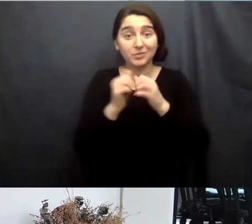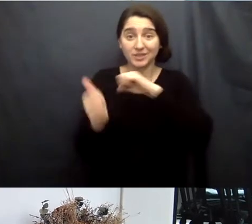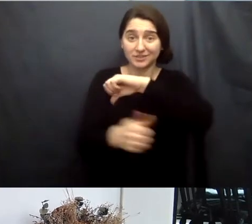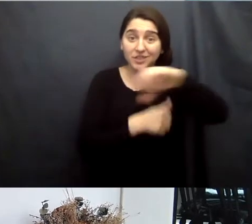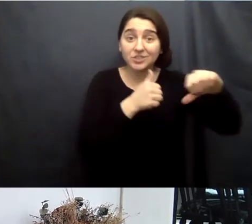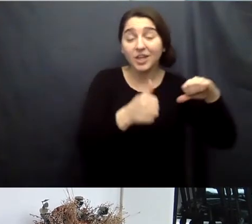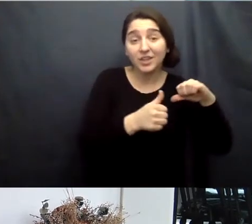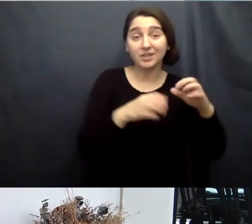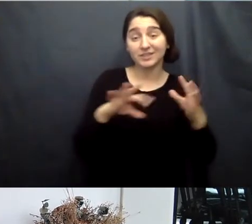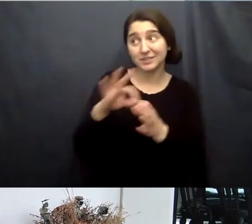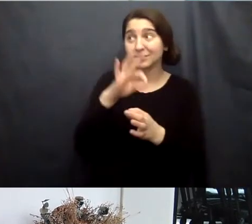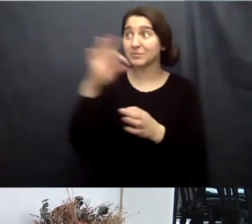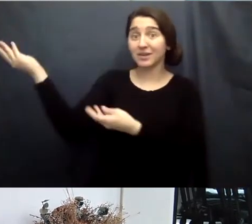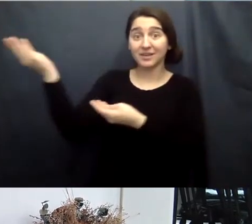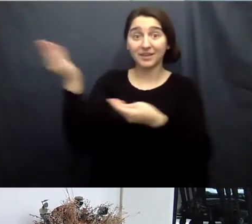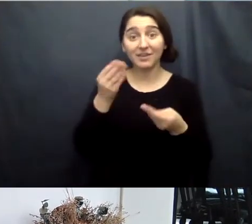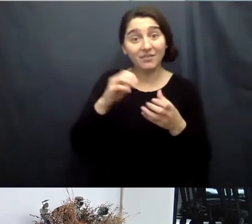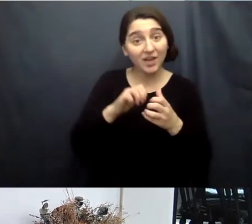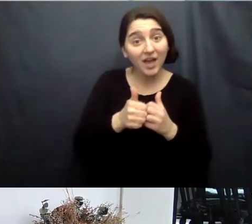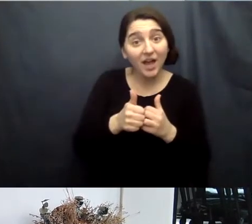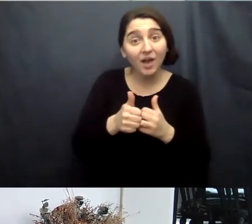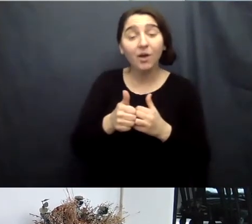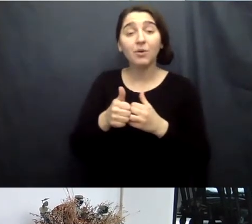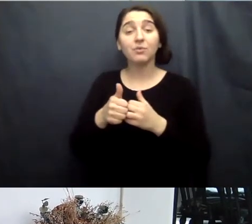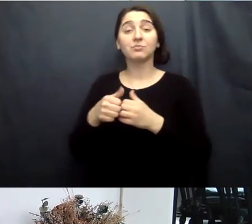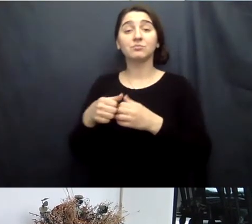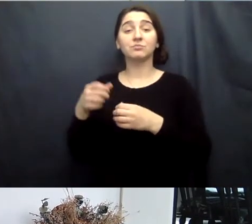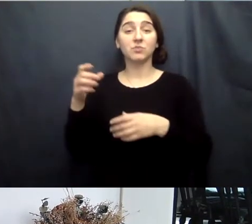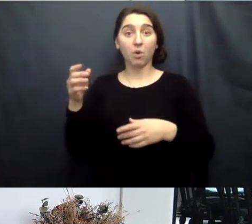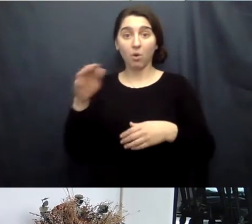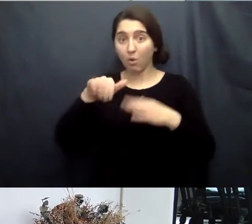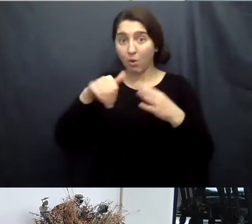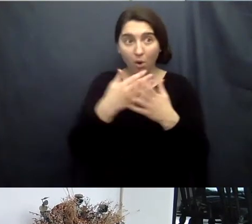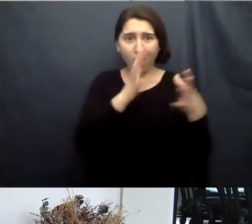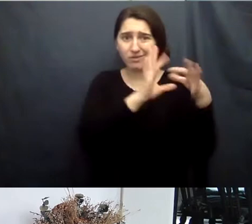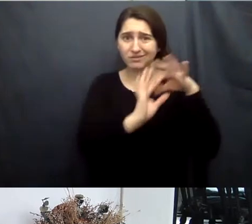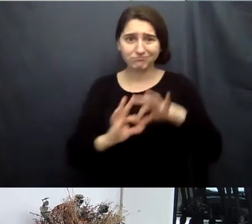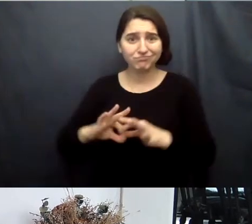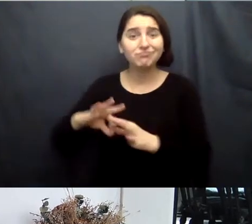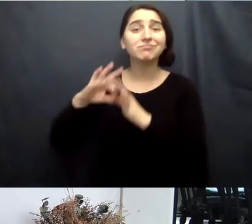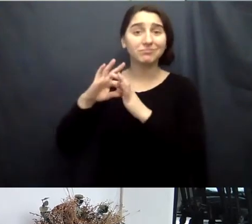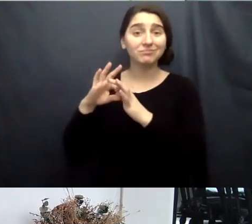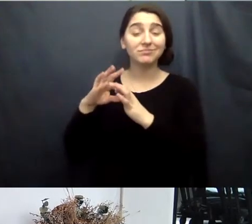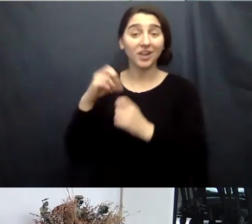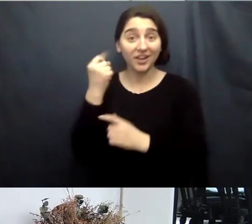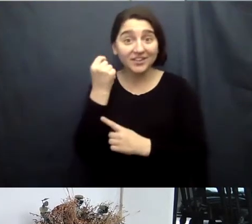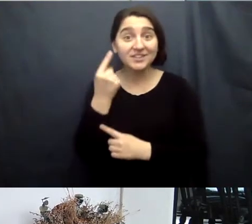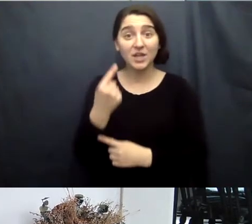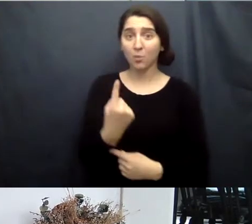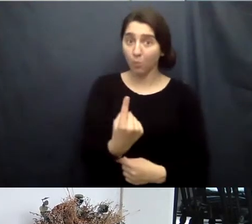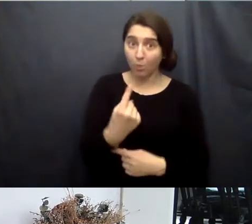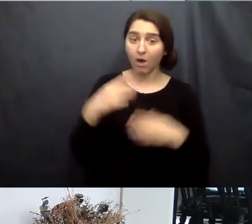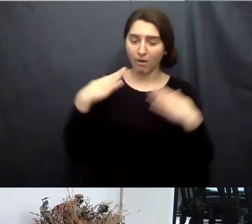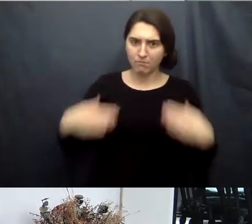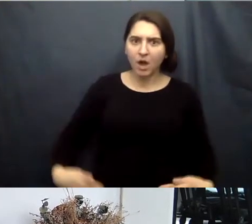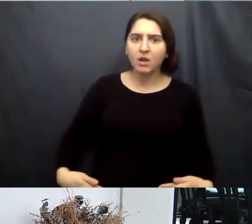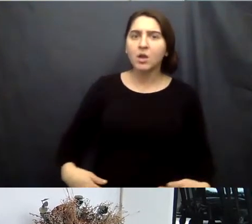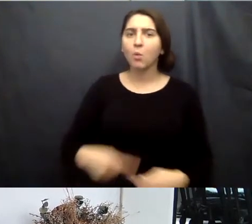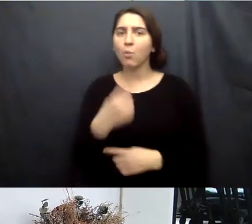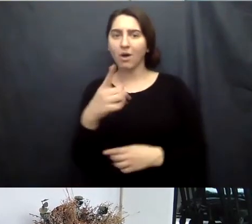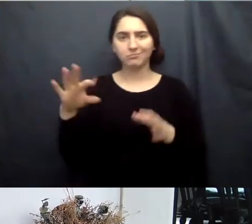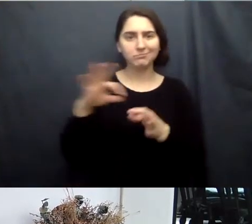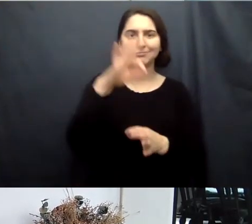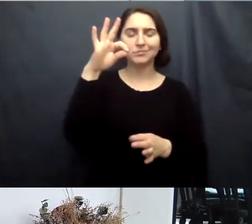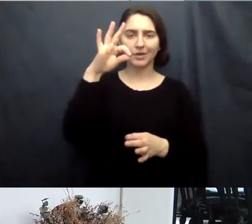the unity which the Spirit gives by means of the peace that binds you together. There is one